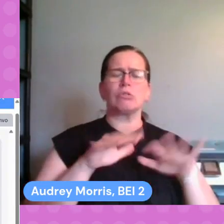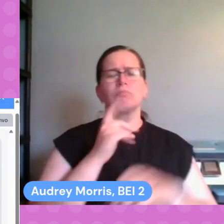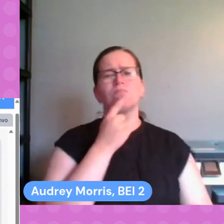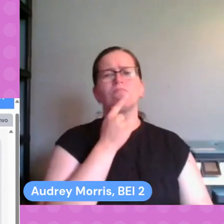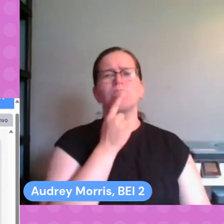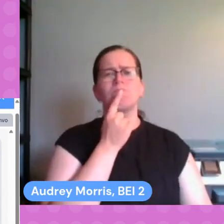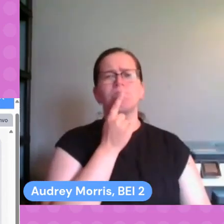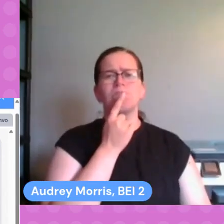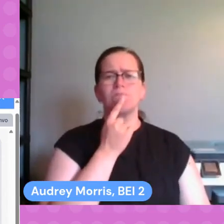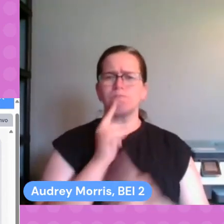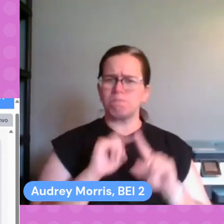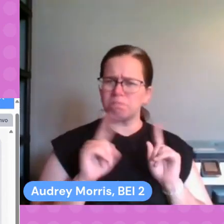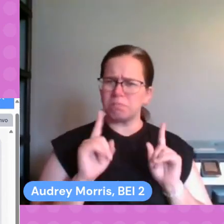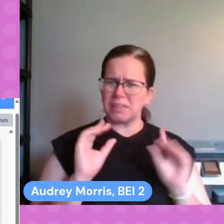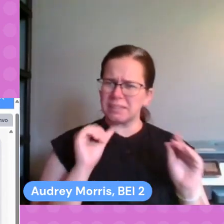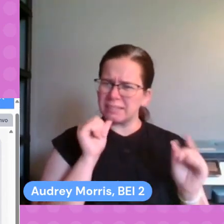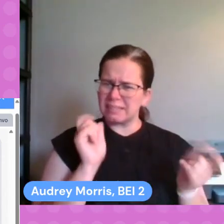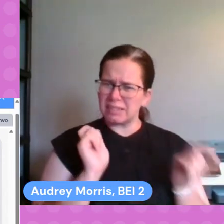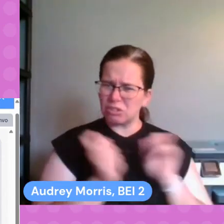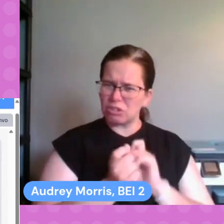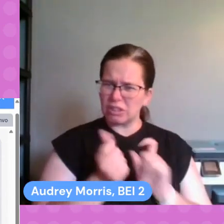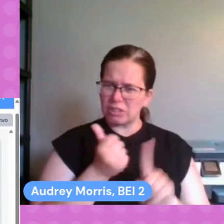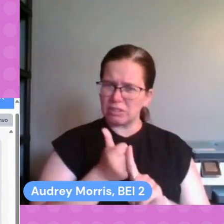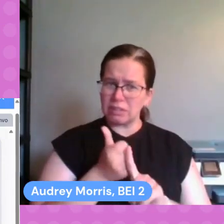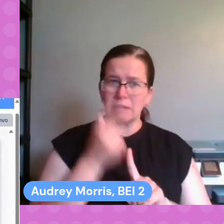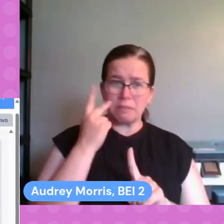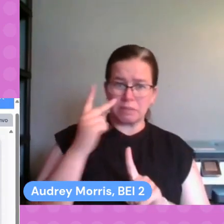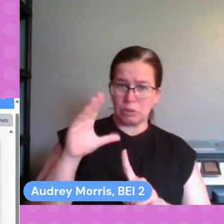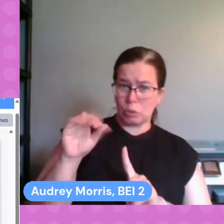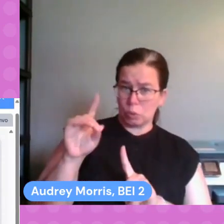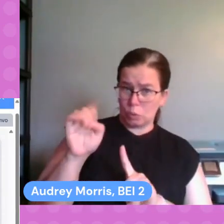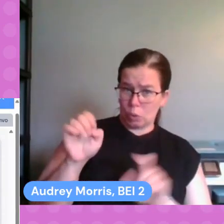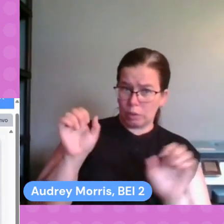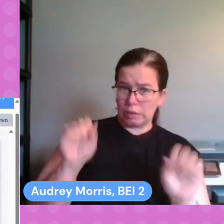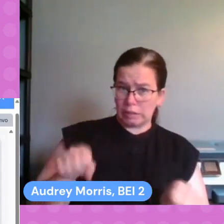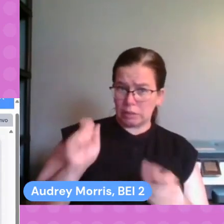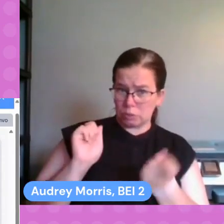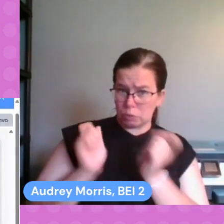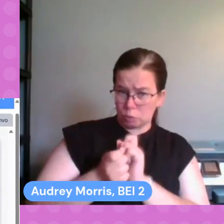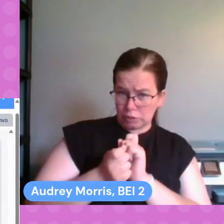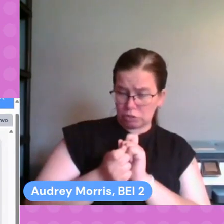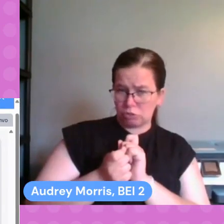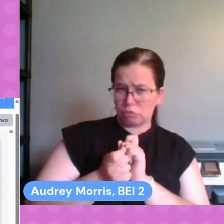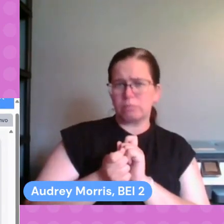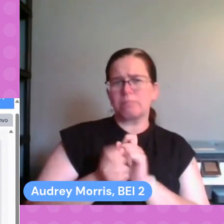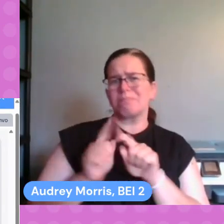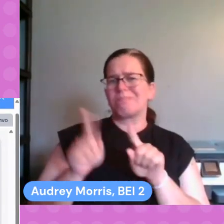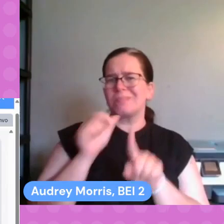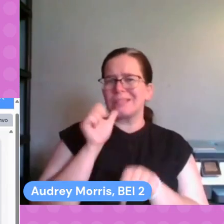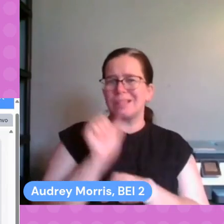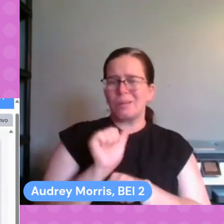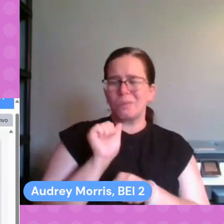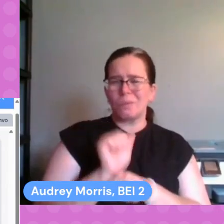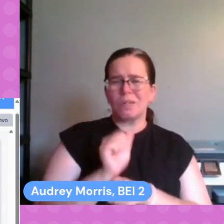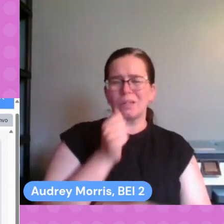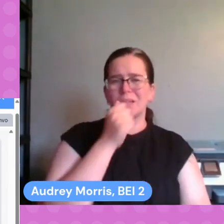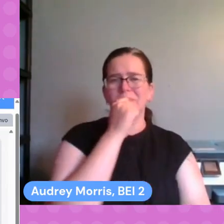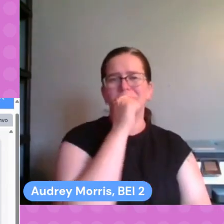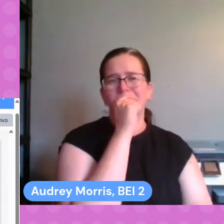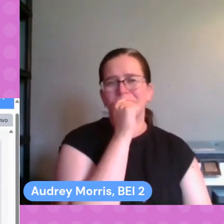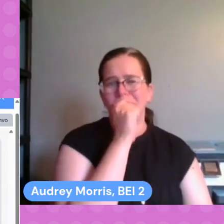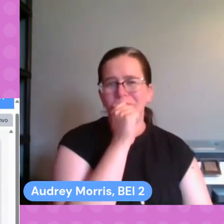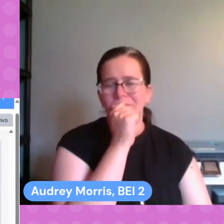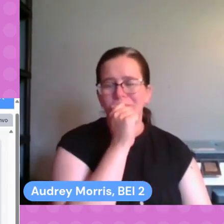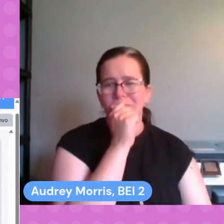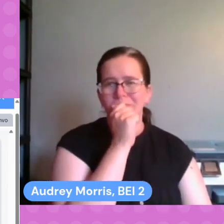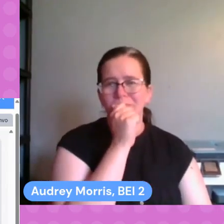that's not using them. I see some code in here for switching stuff, but it's not working. Well, let's